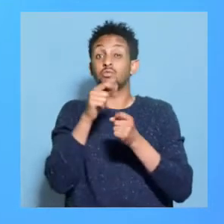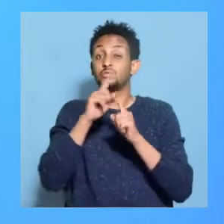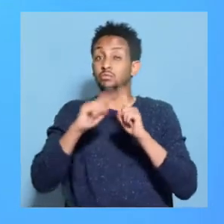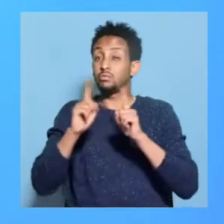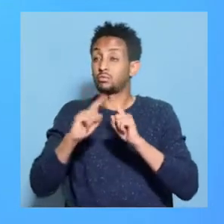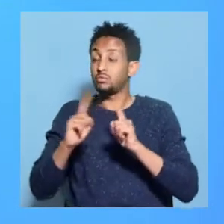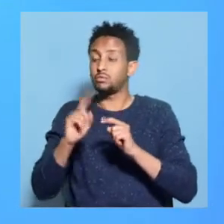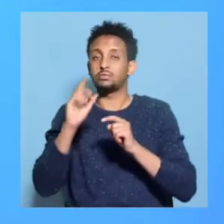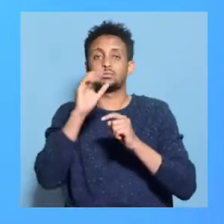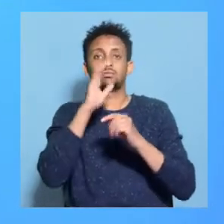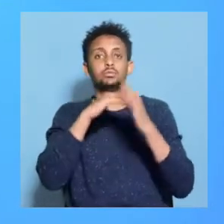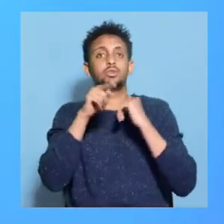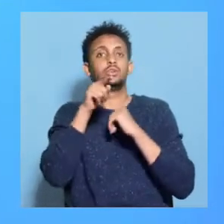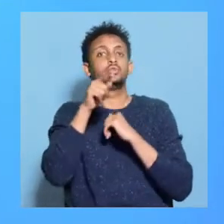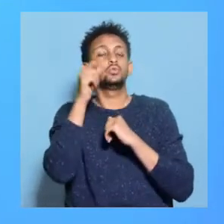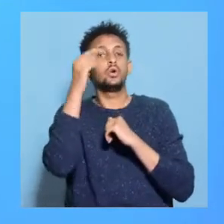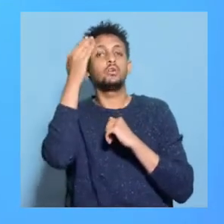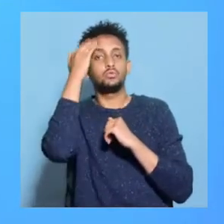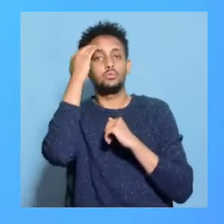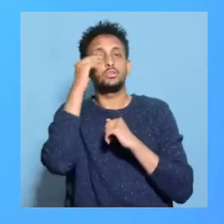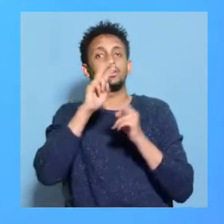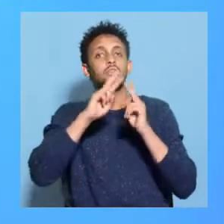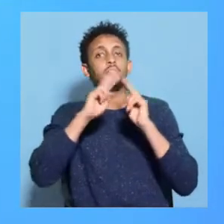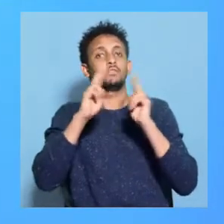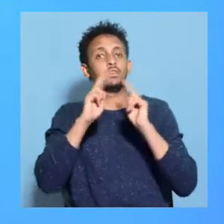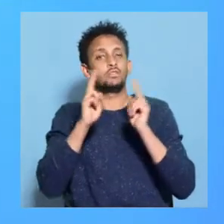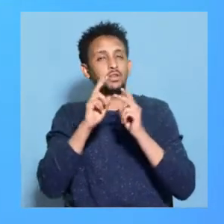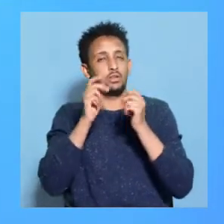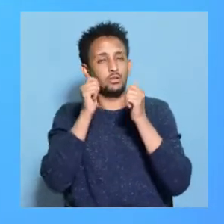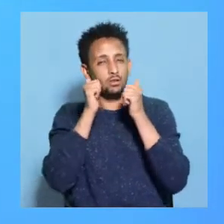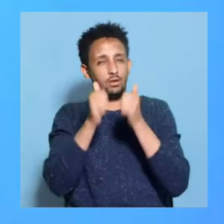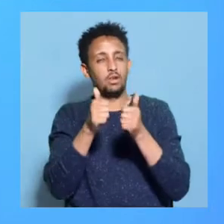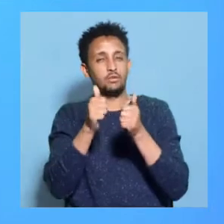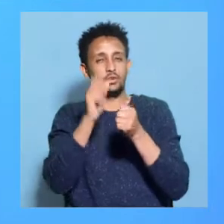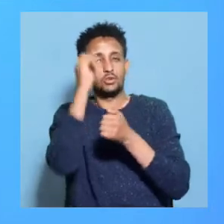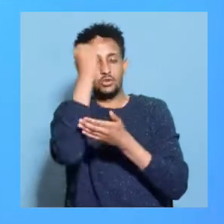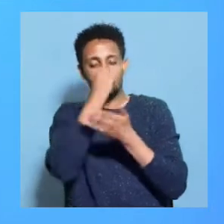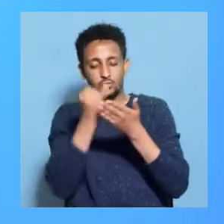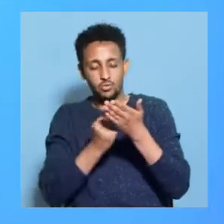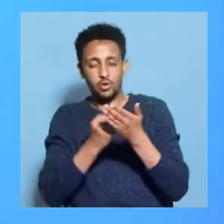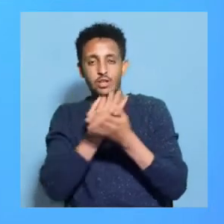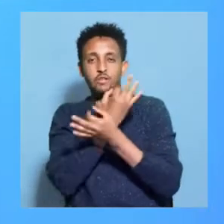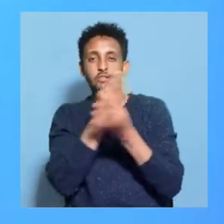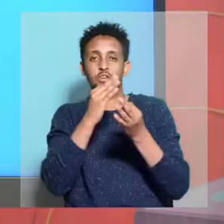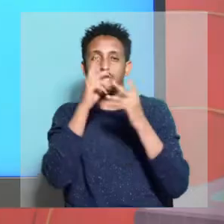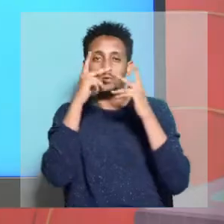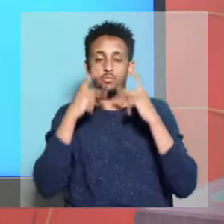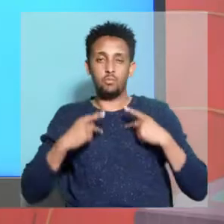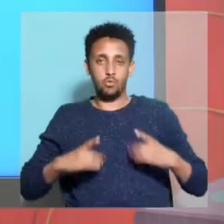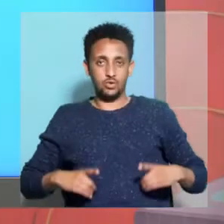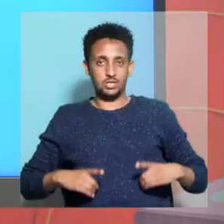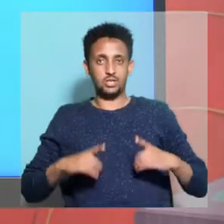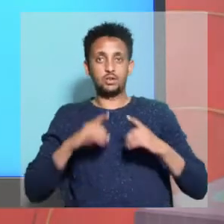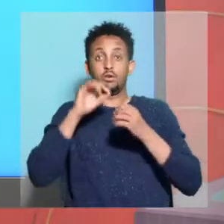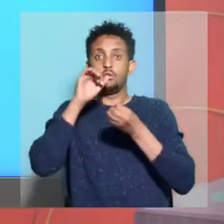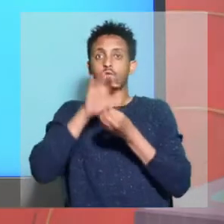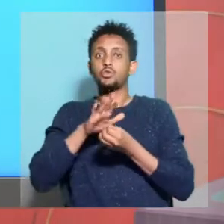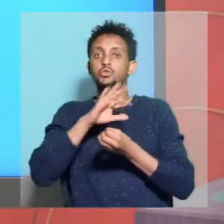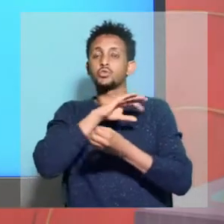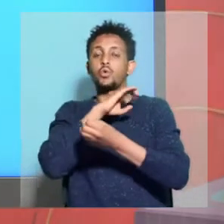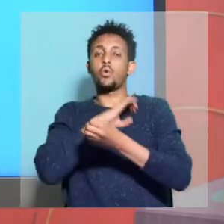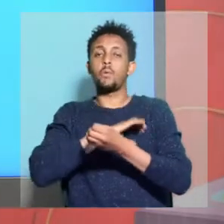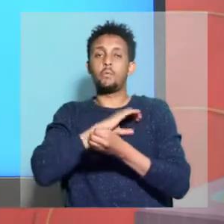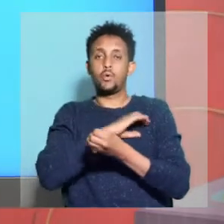of problem, always you have to be very clever in drawing free body diagrams. What are the force